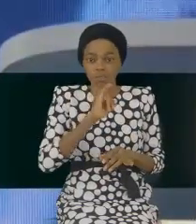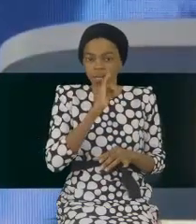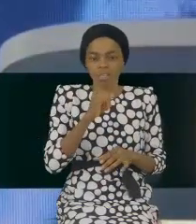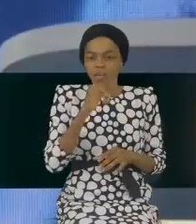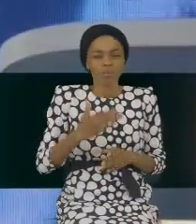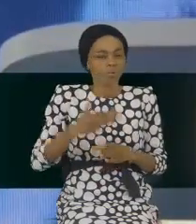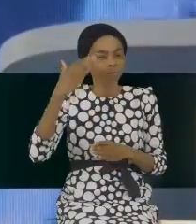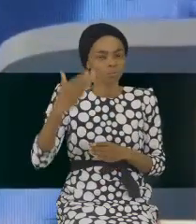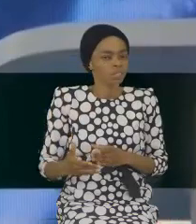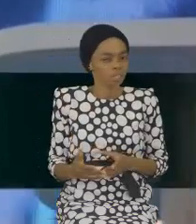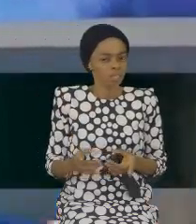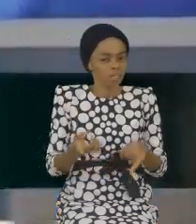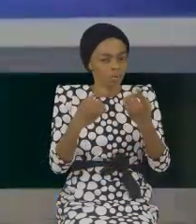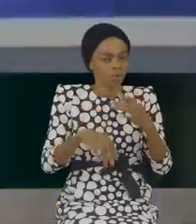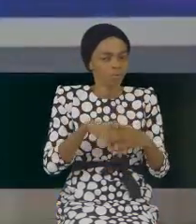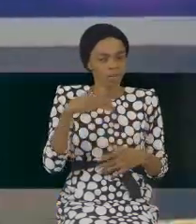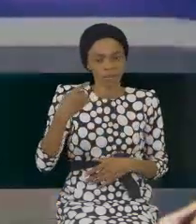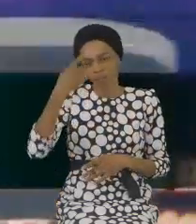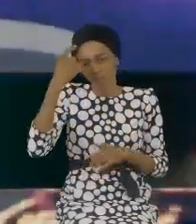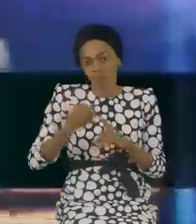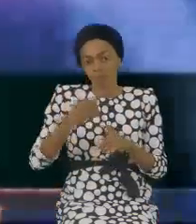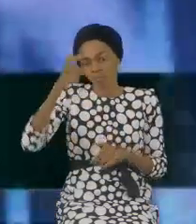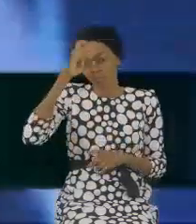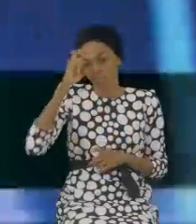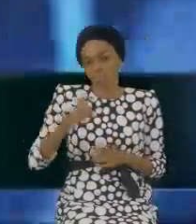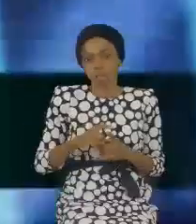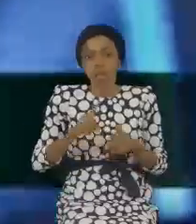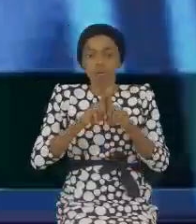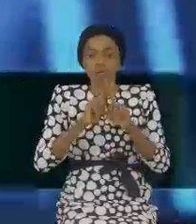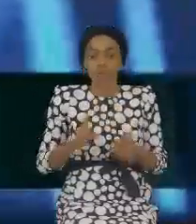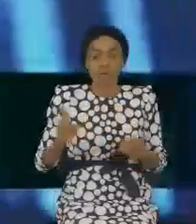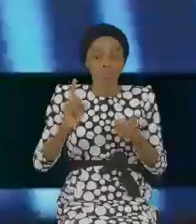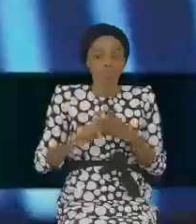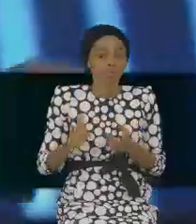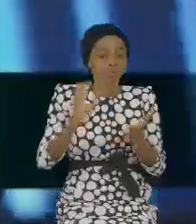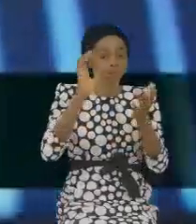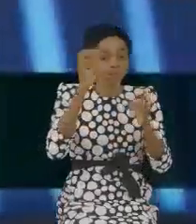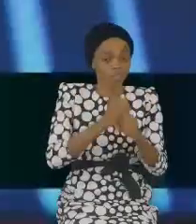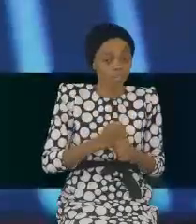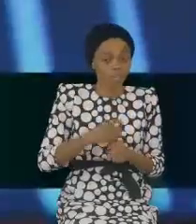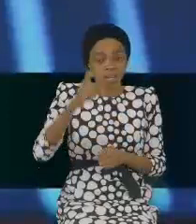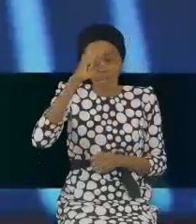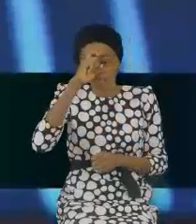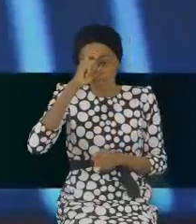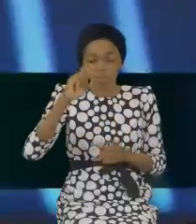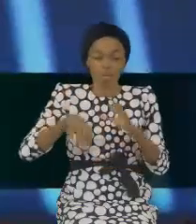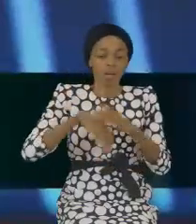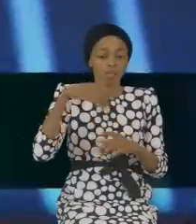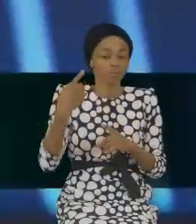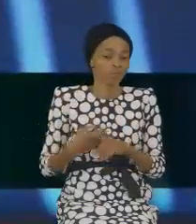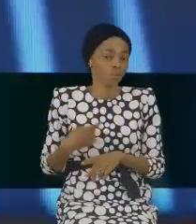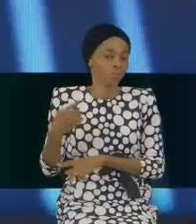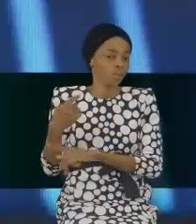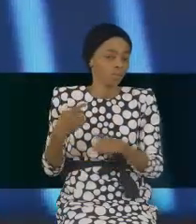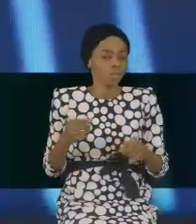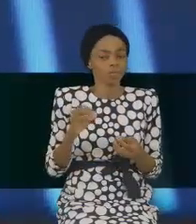completely come out of Egypt. But you take Egypt out of them. And number three, to